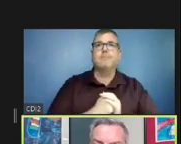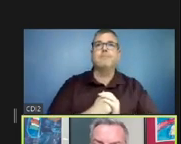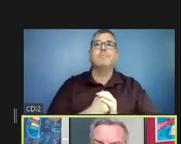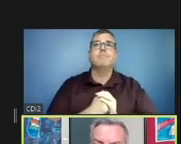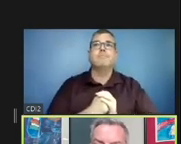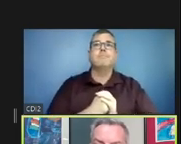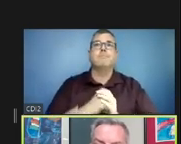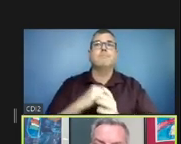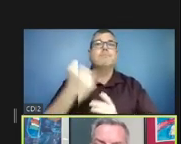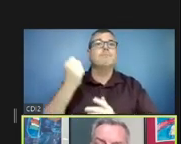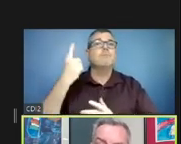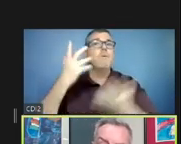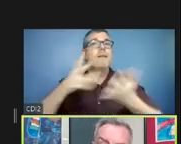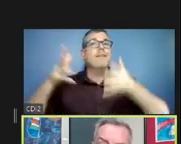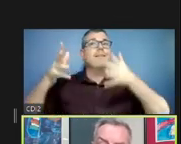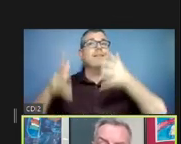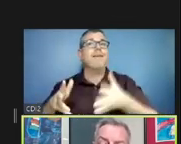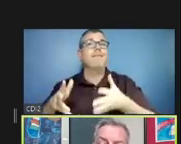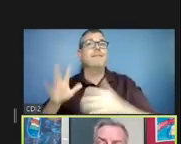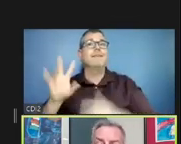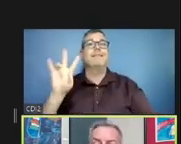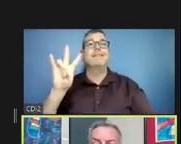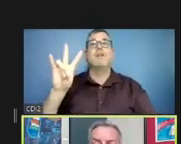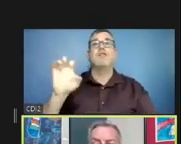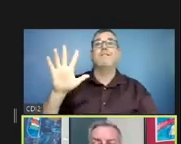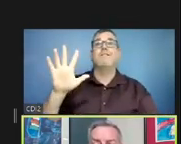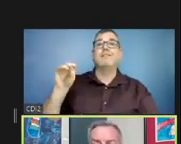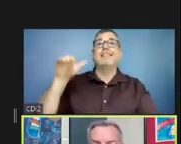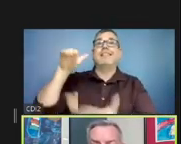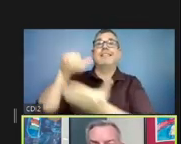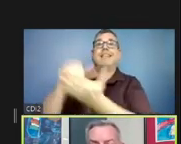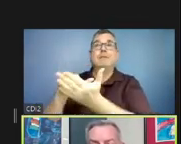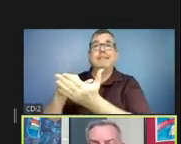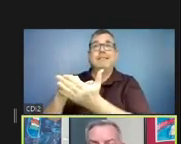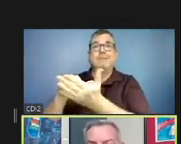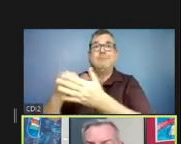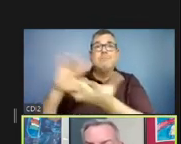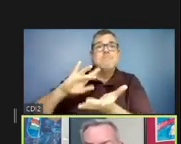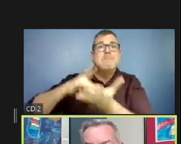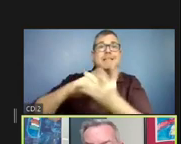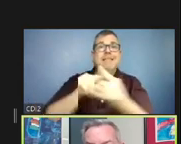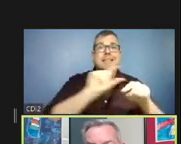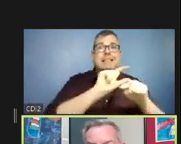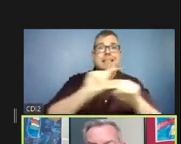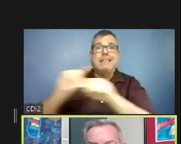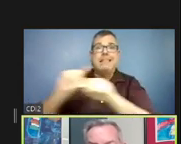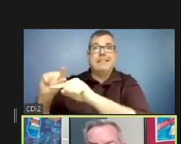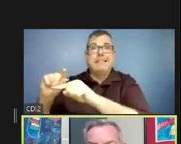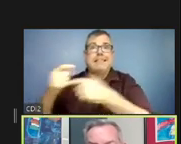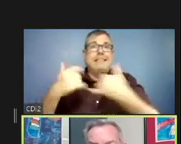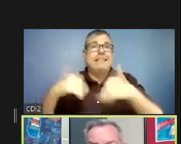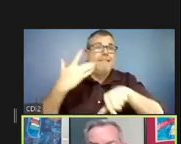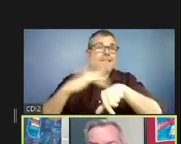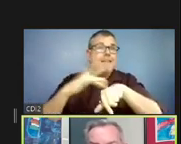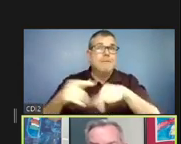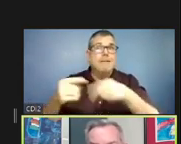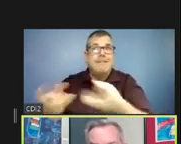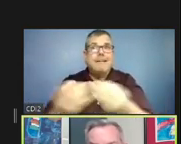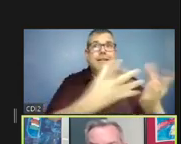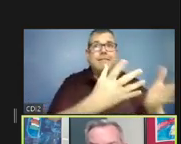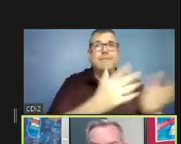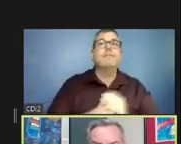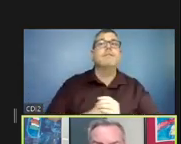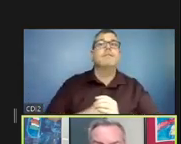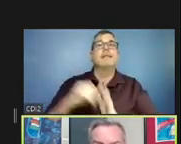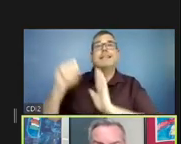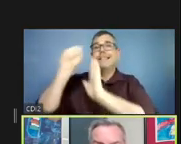750,000 doses on Monday that were still in the pipeline that the state had received. We're still in the process of getting out to being